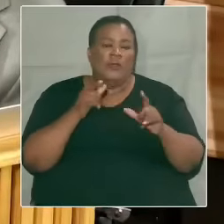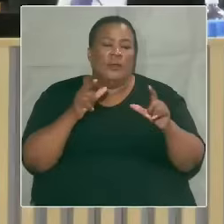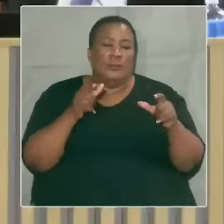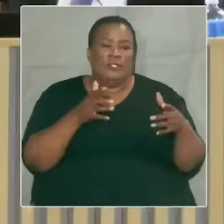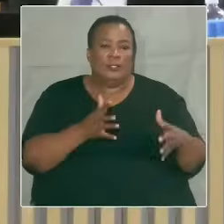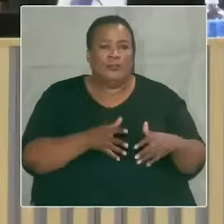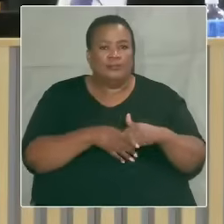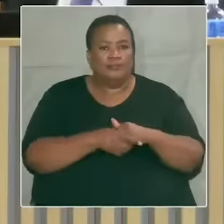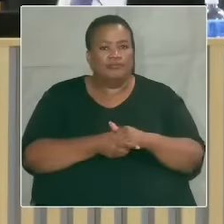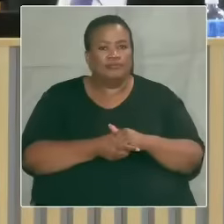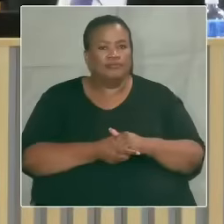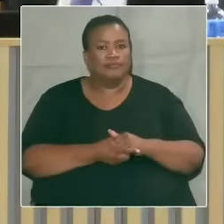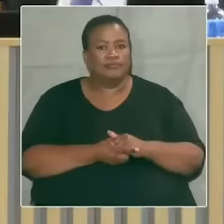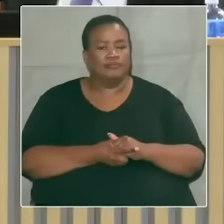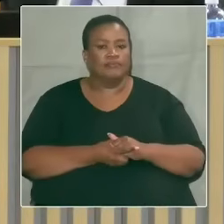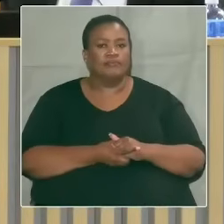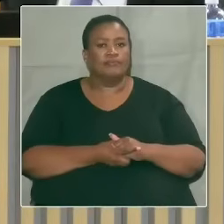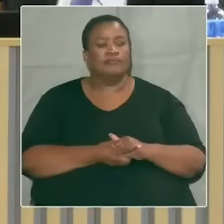Baloyi.